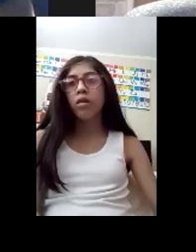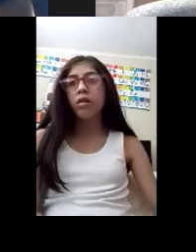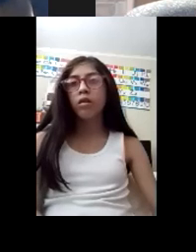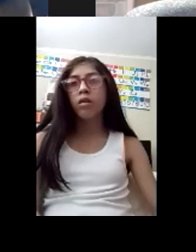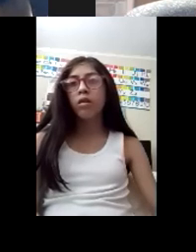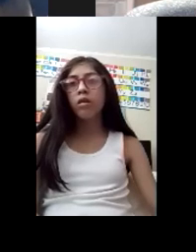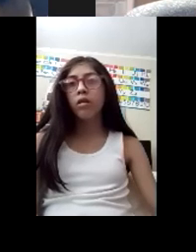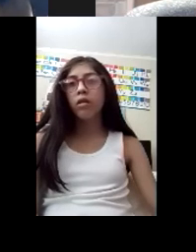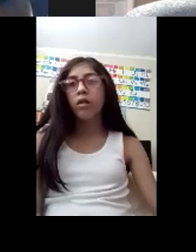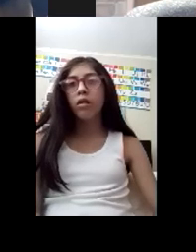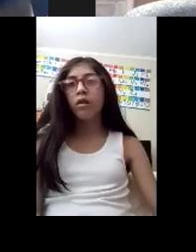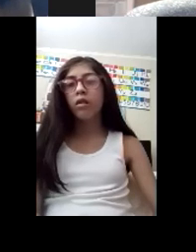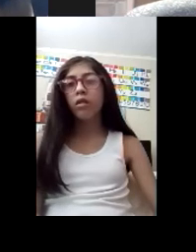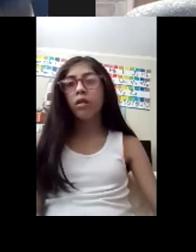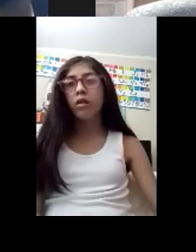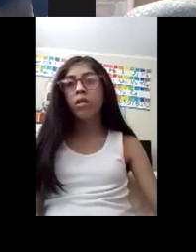Finally.